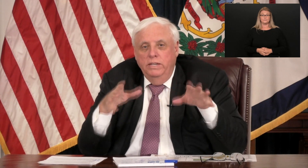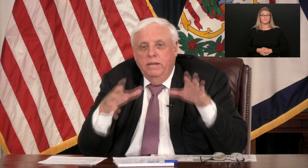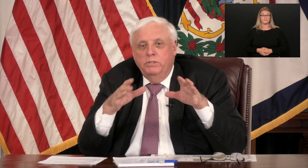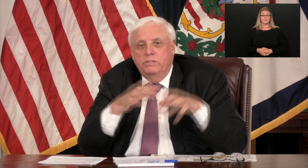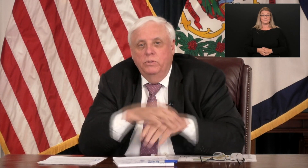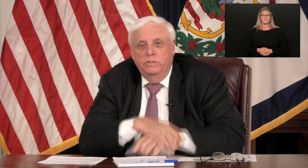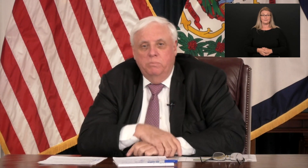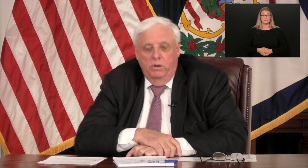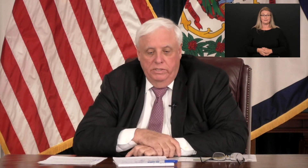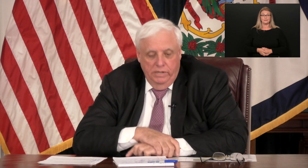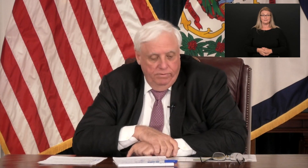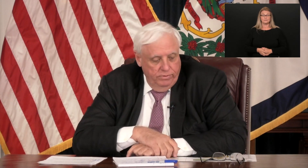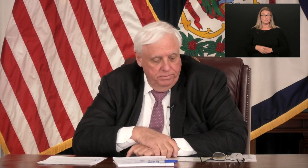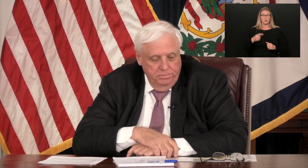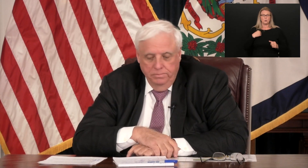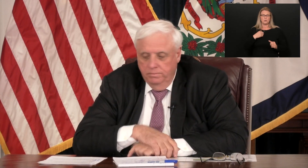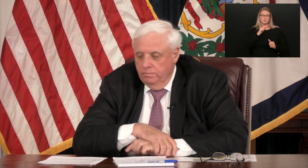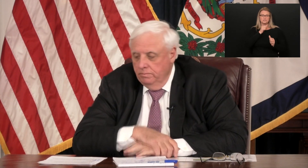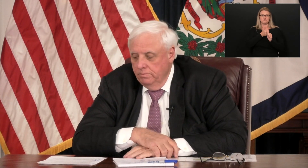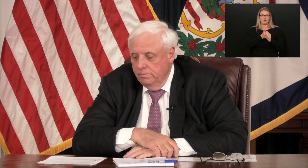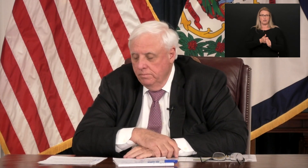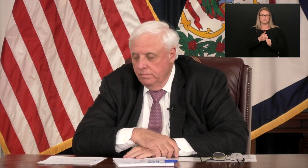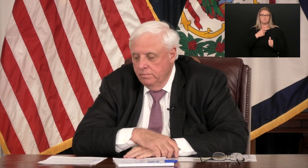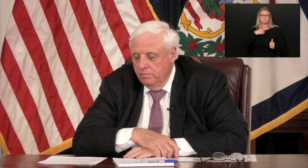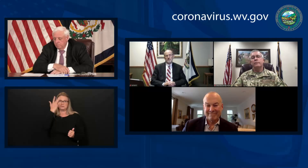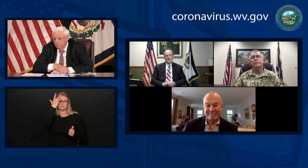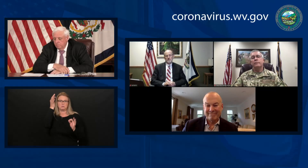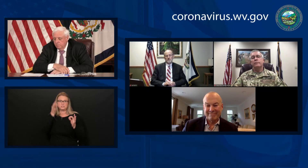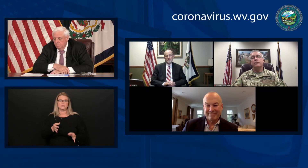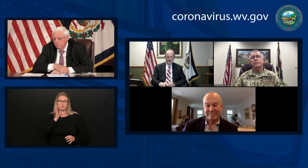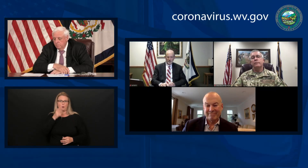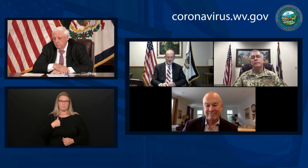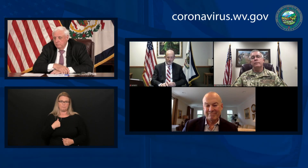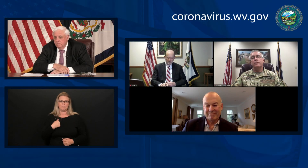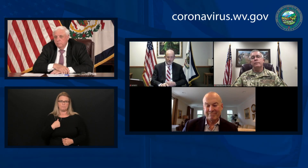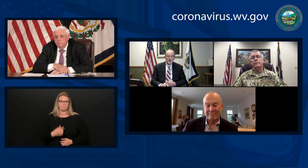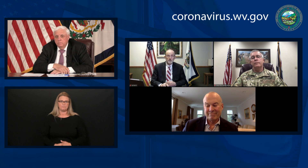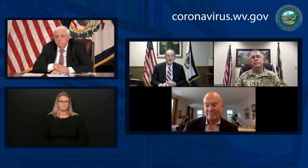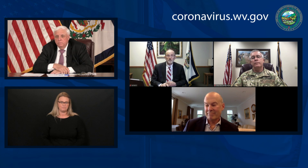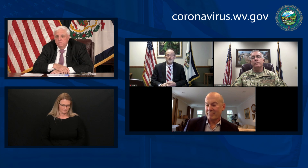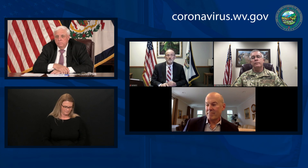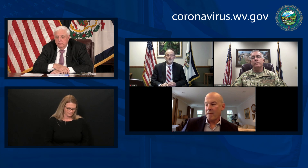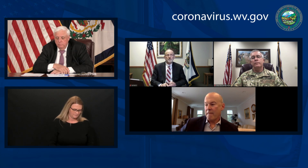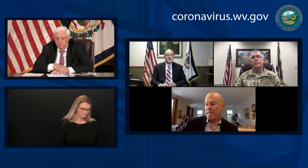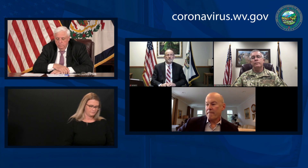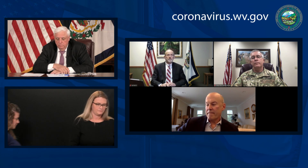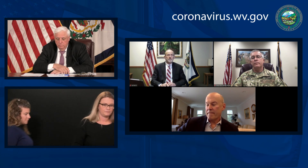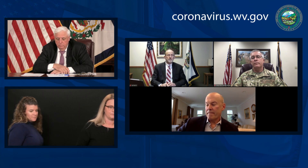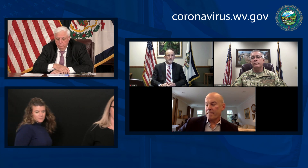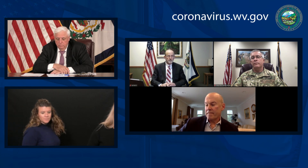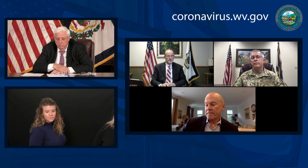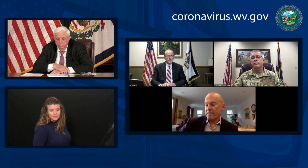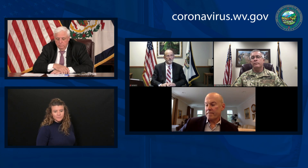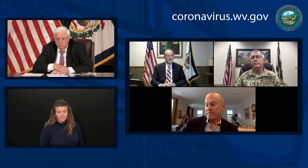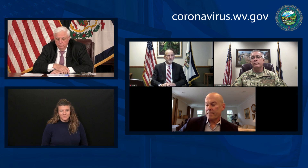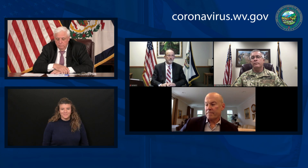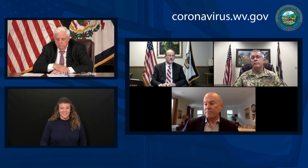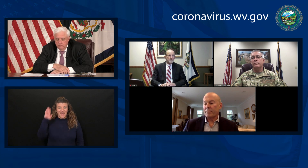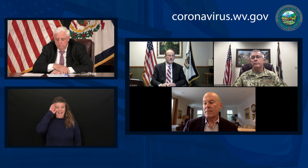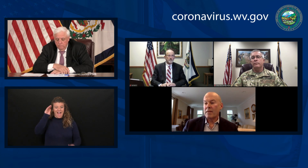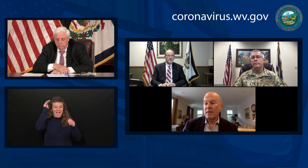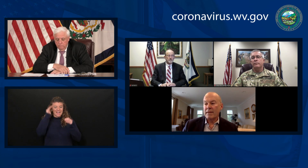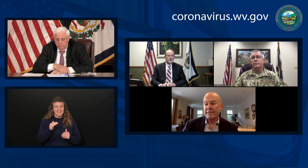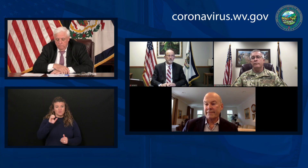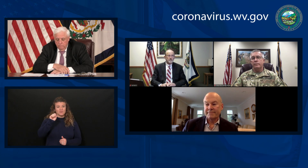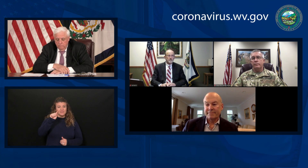we'll end up just doing the smart stuff. All right, thank you, Anthony. Next, let's go to Steve Adams with Ogden Newspapers.